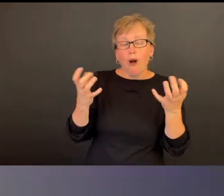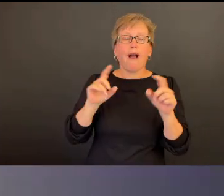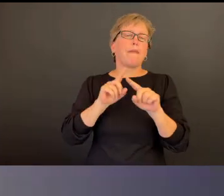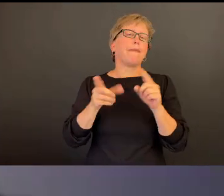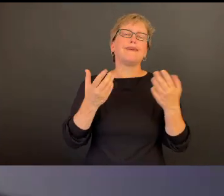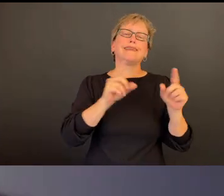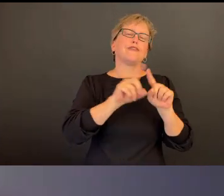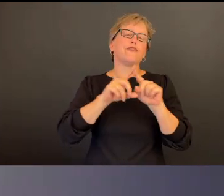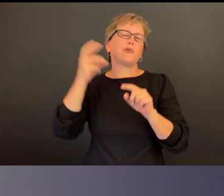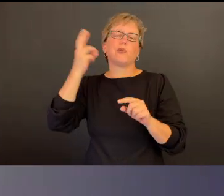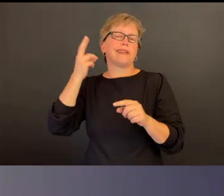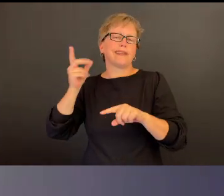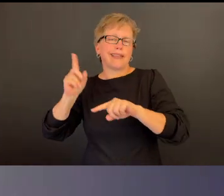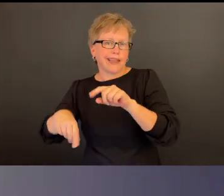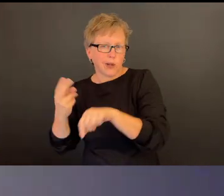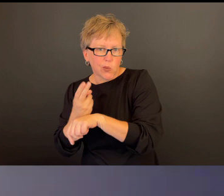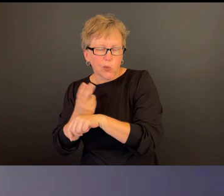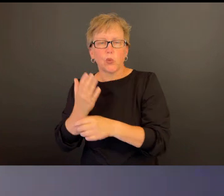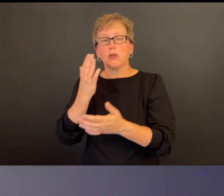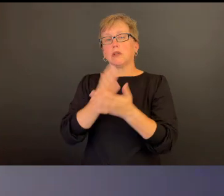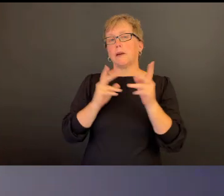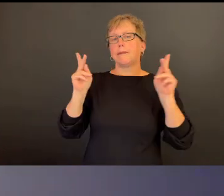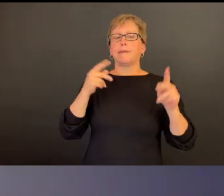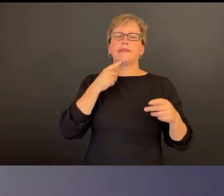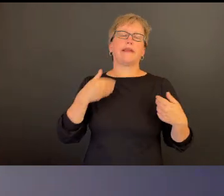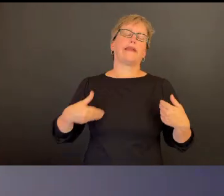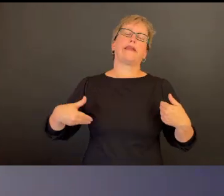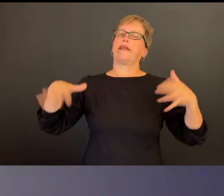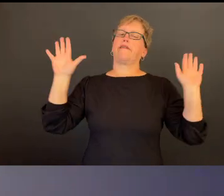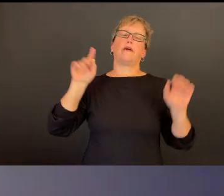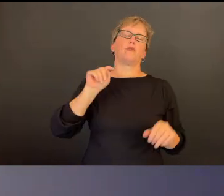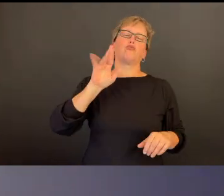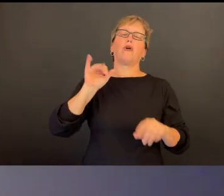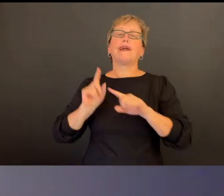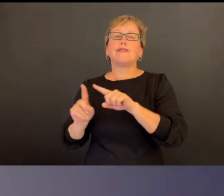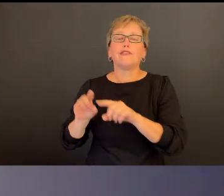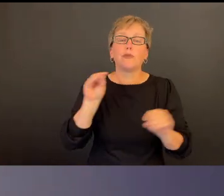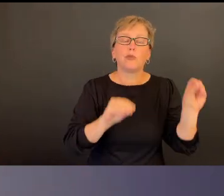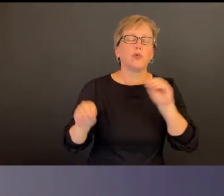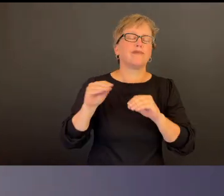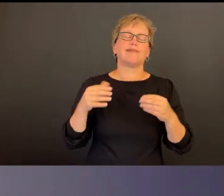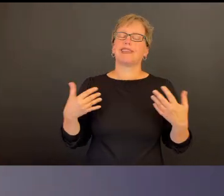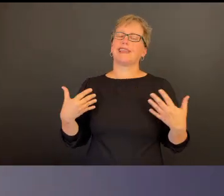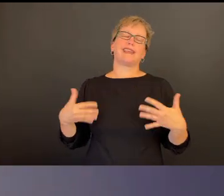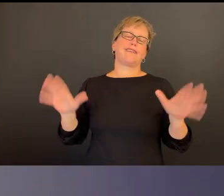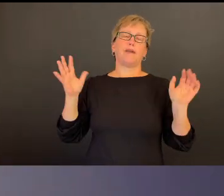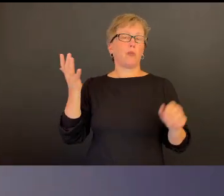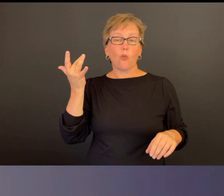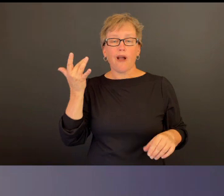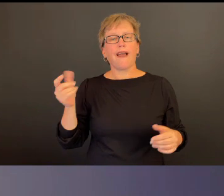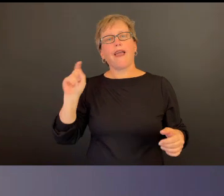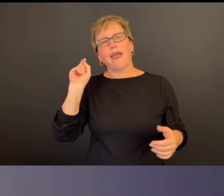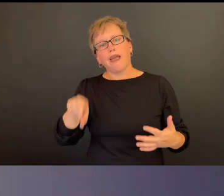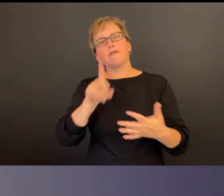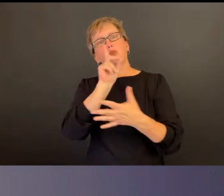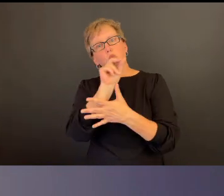therapies. They would love to have advanced therapies, but they don't have access to them. And it seems to me like a lot of people write in, I've